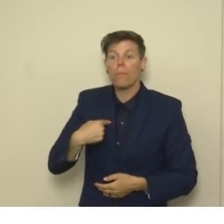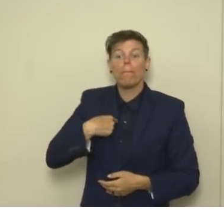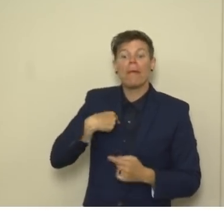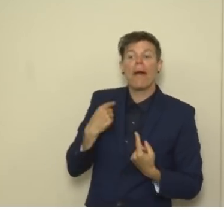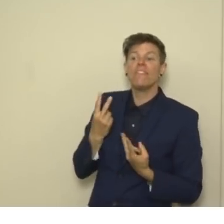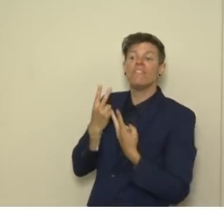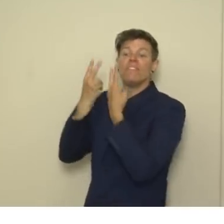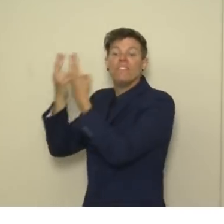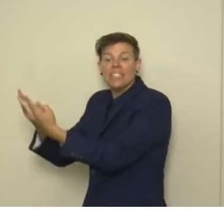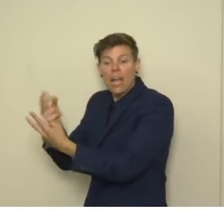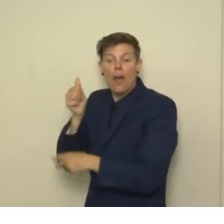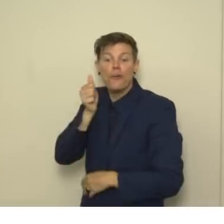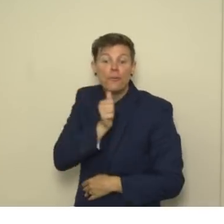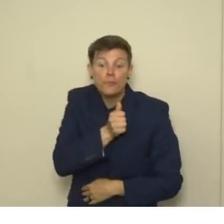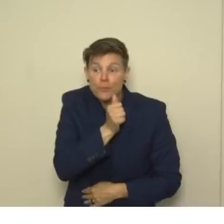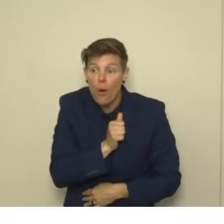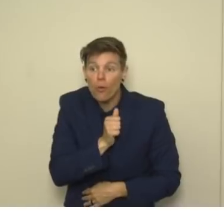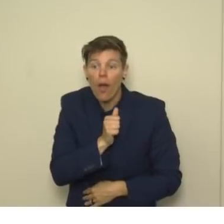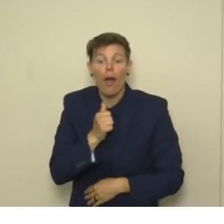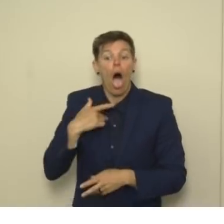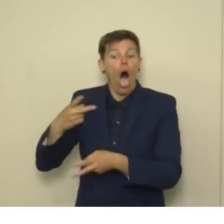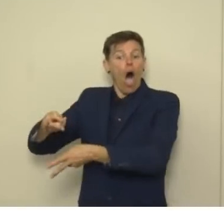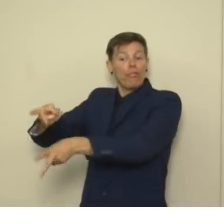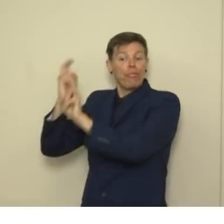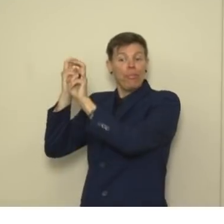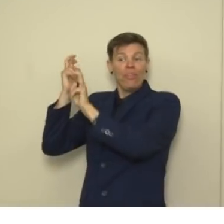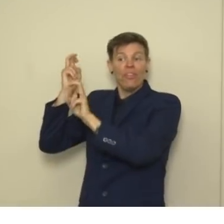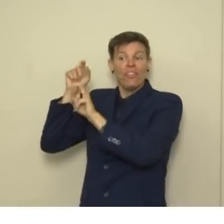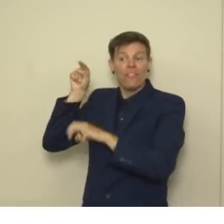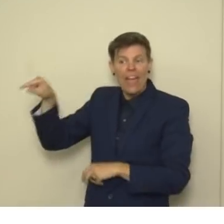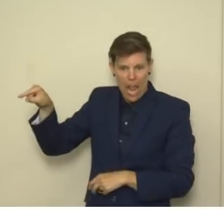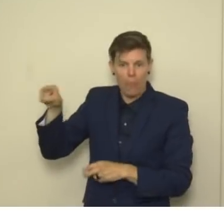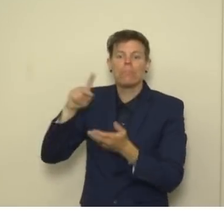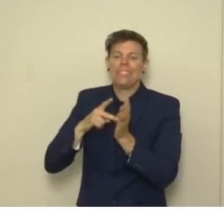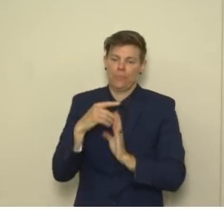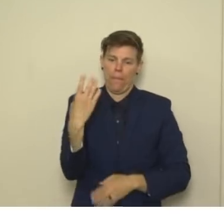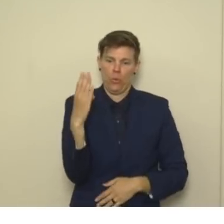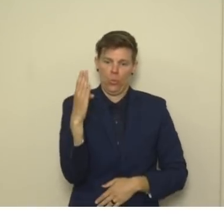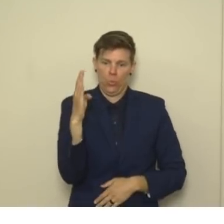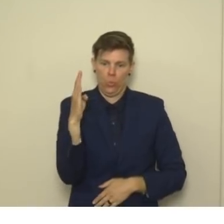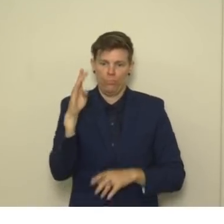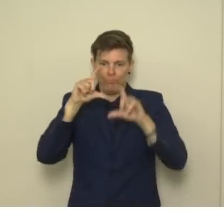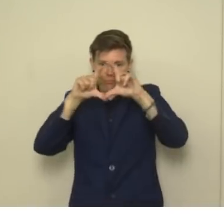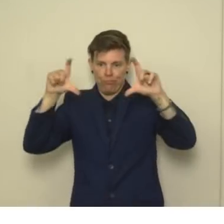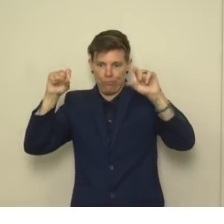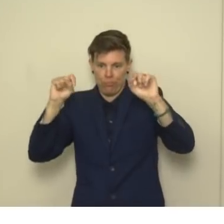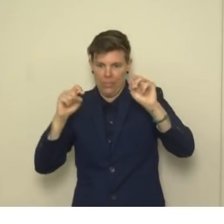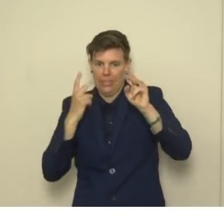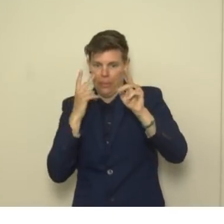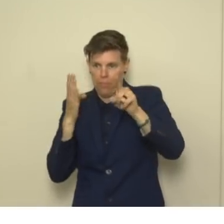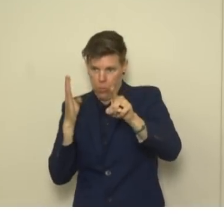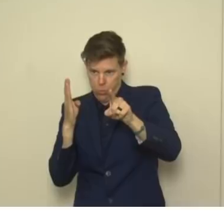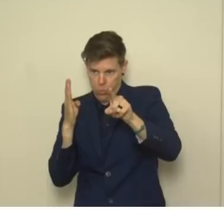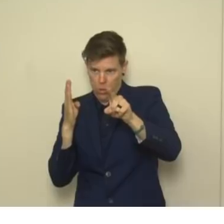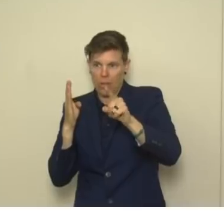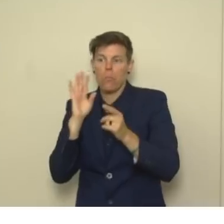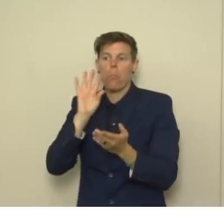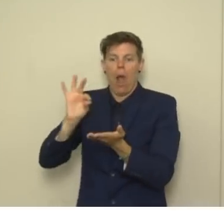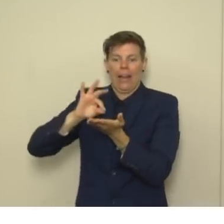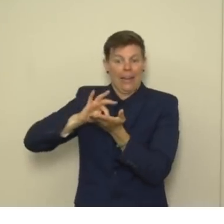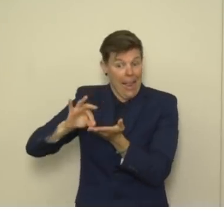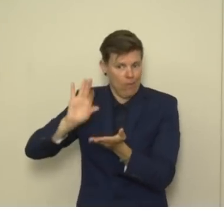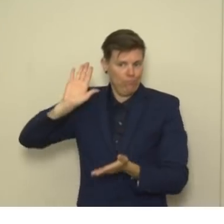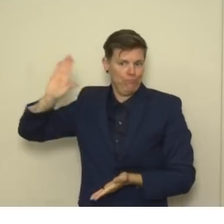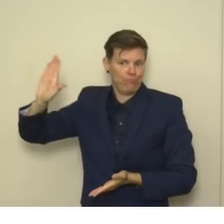and that's the blue figure we have there, you will be counted in the Arizona list of tests, the